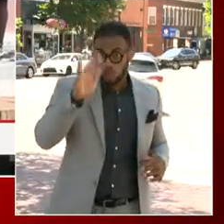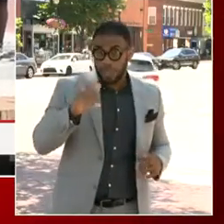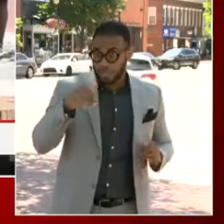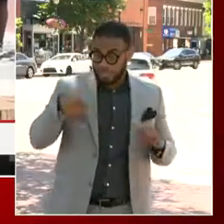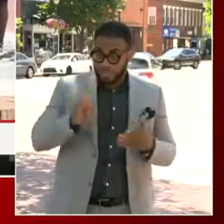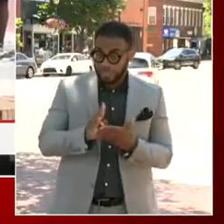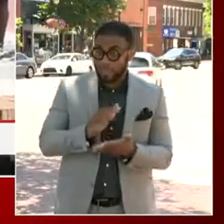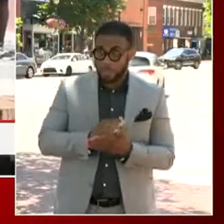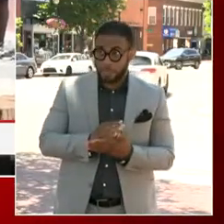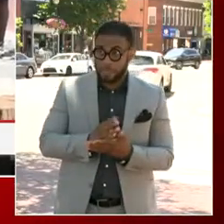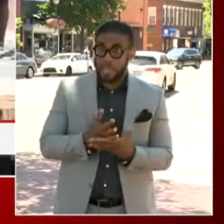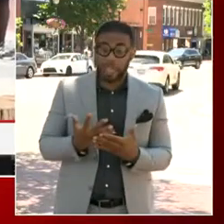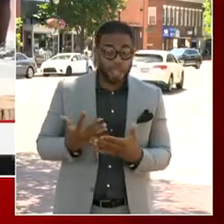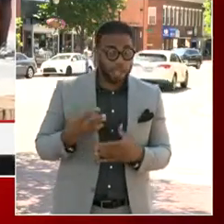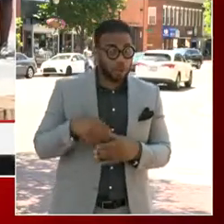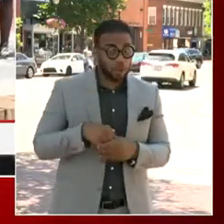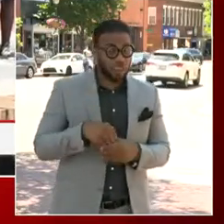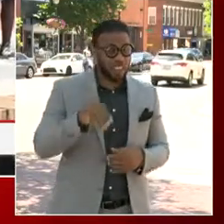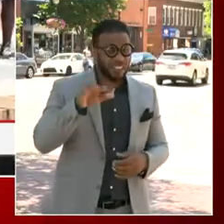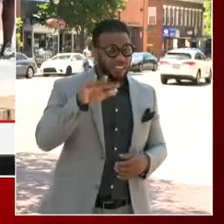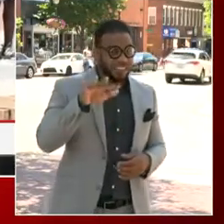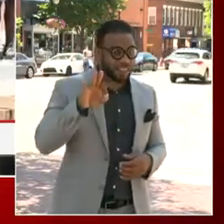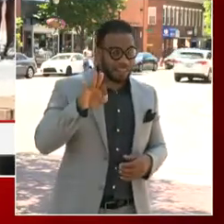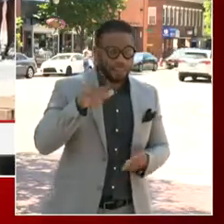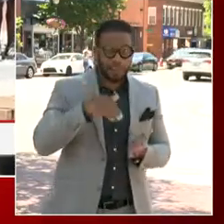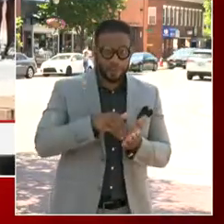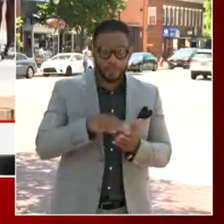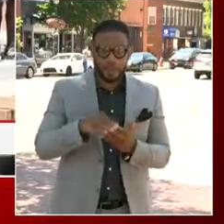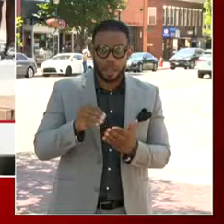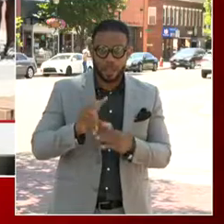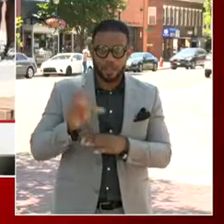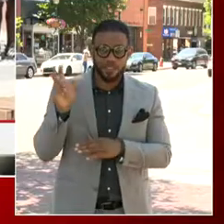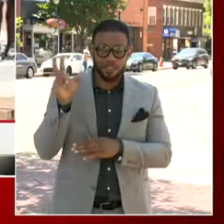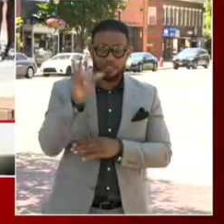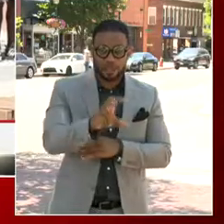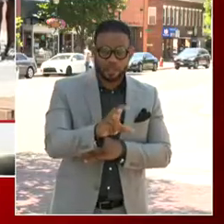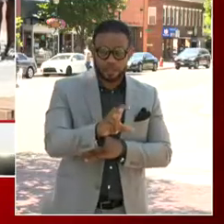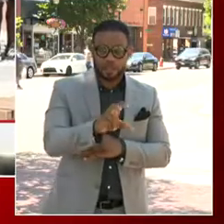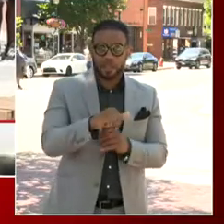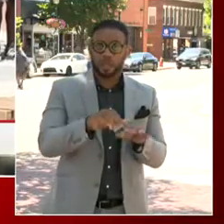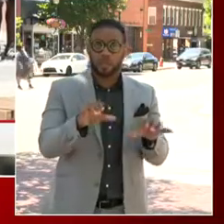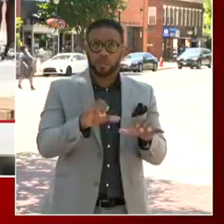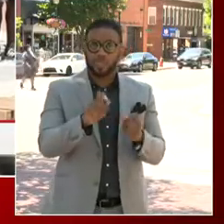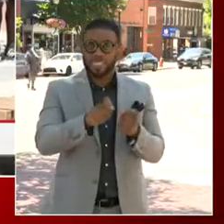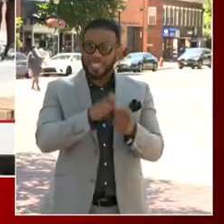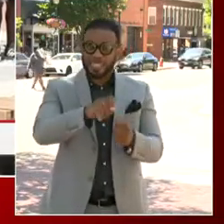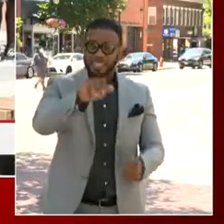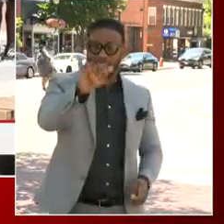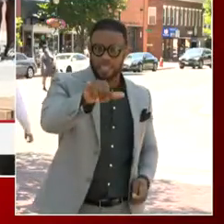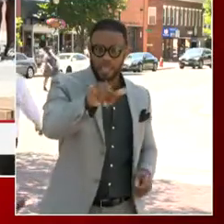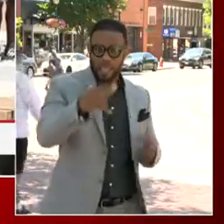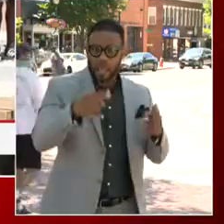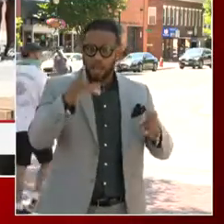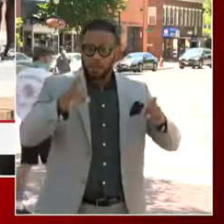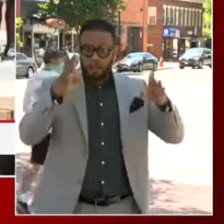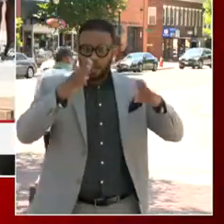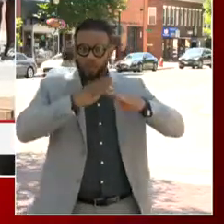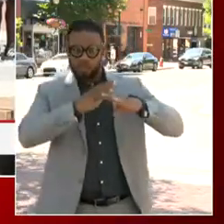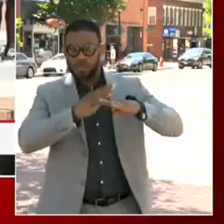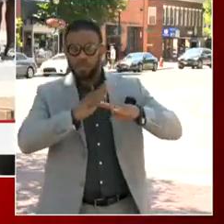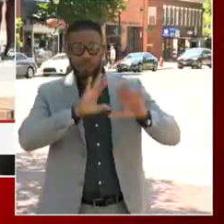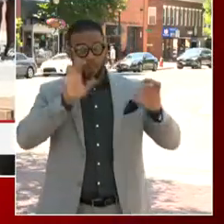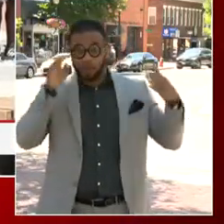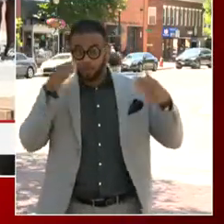this budget includes a $59 million investment in doing exactly that. So there's a